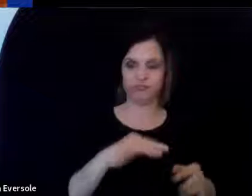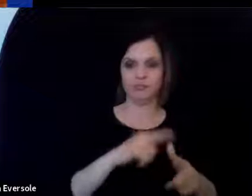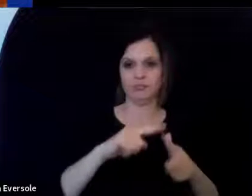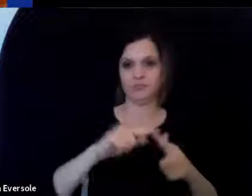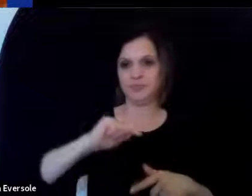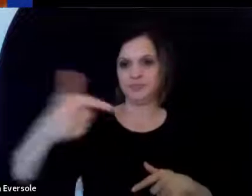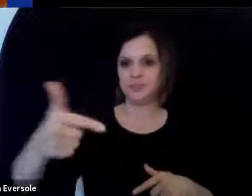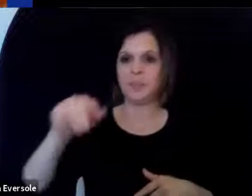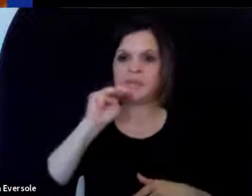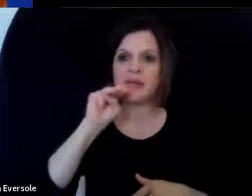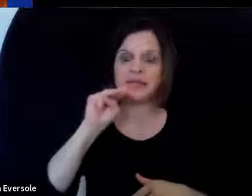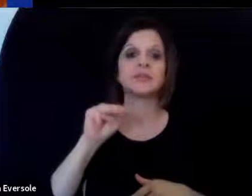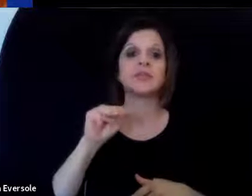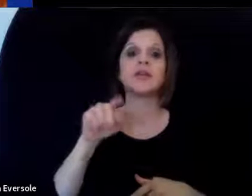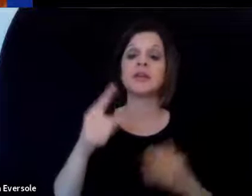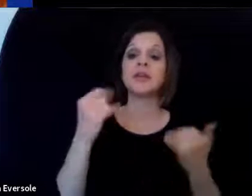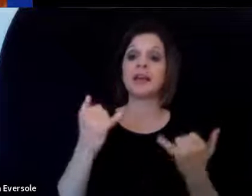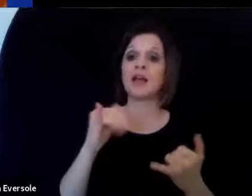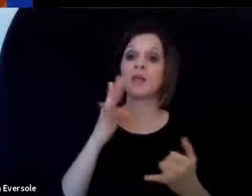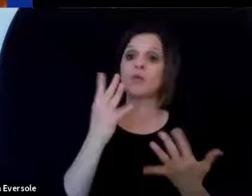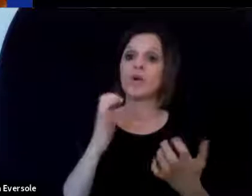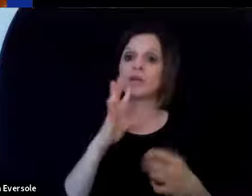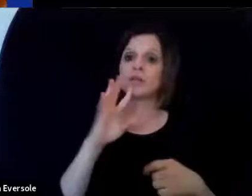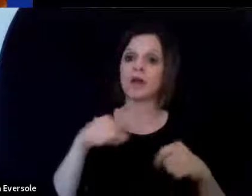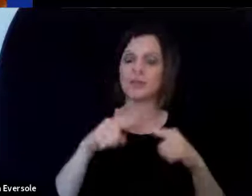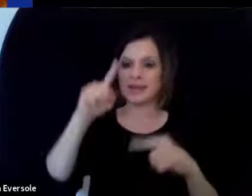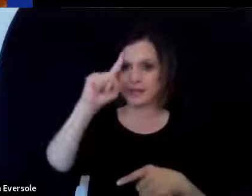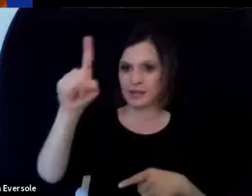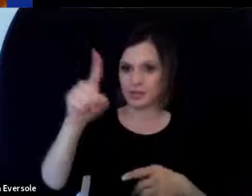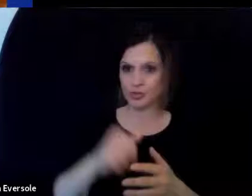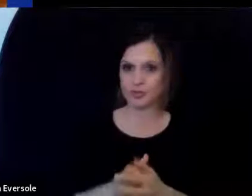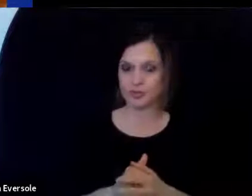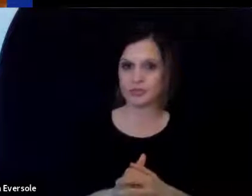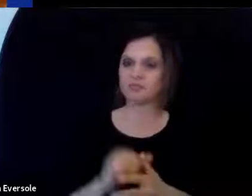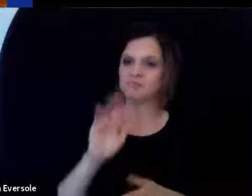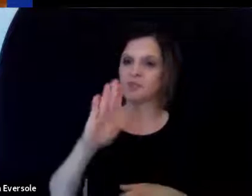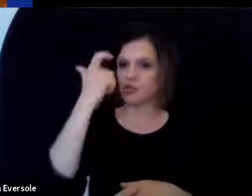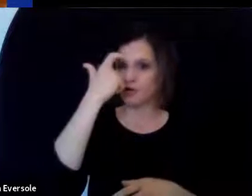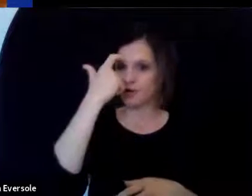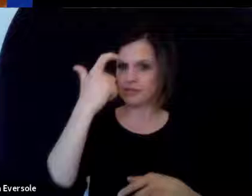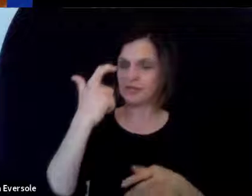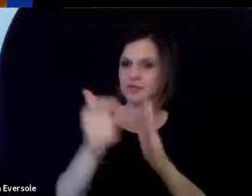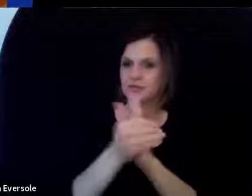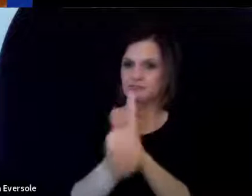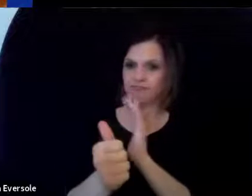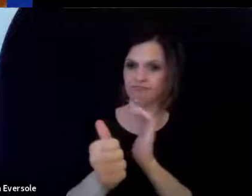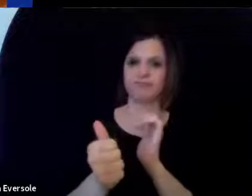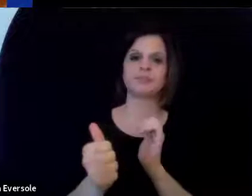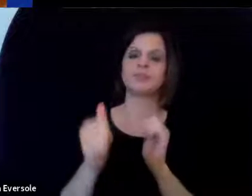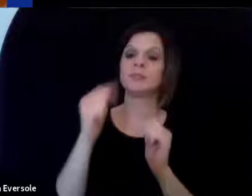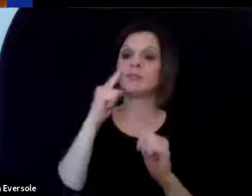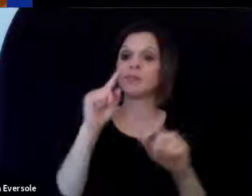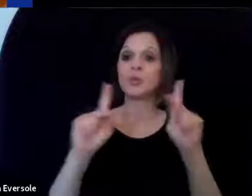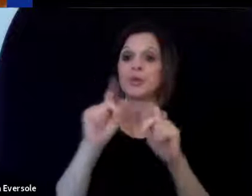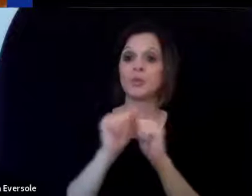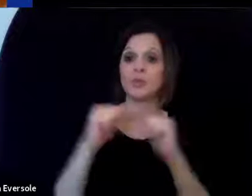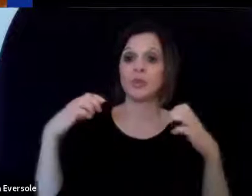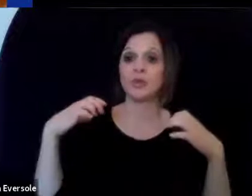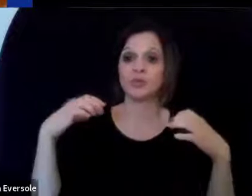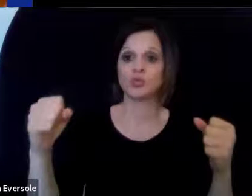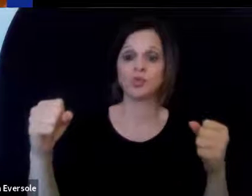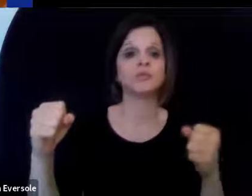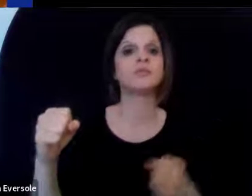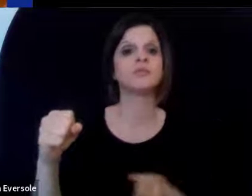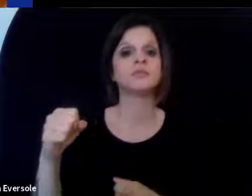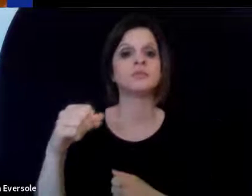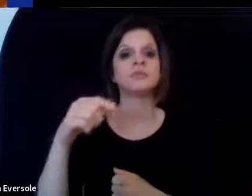is to talk about intelligence, cognitive abilities in learners with charge. And on your screen, you have